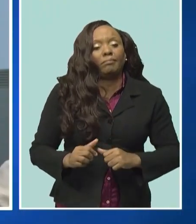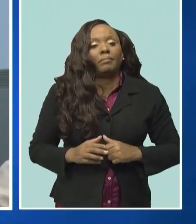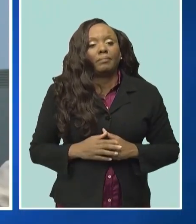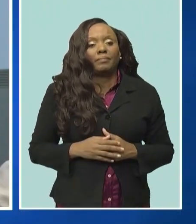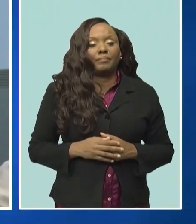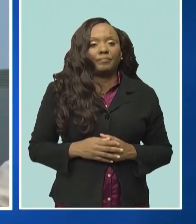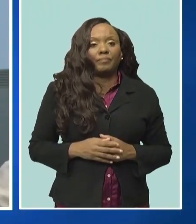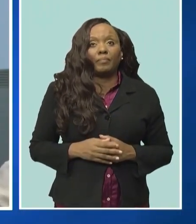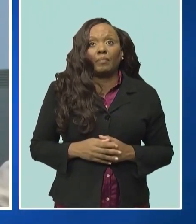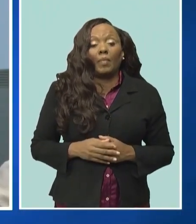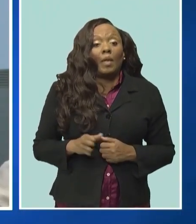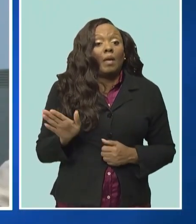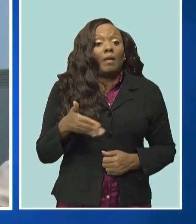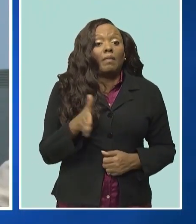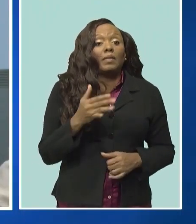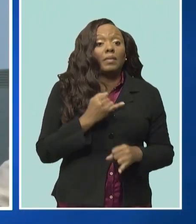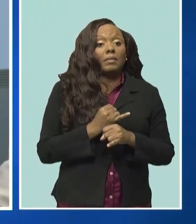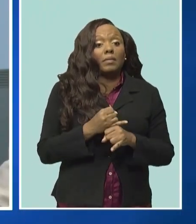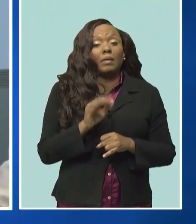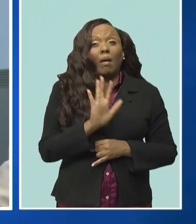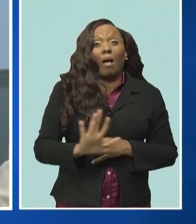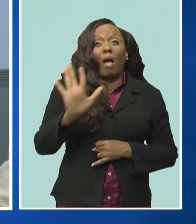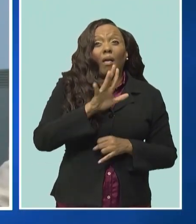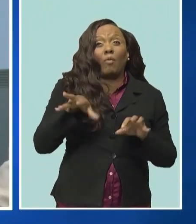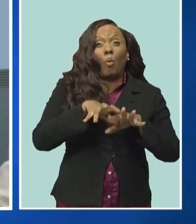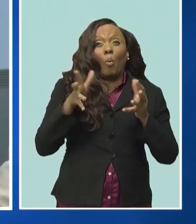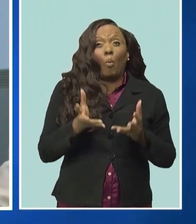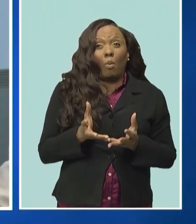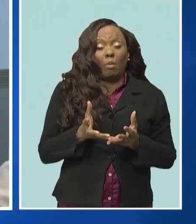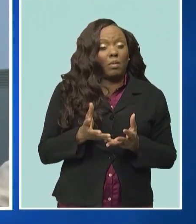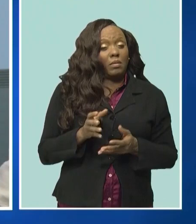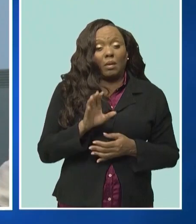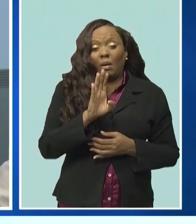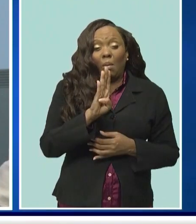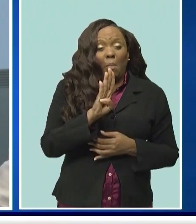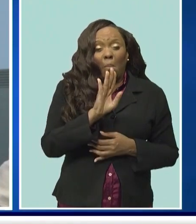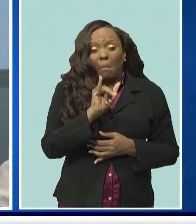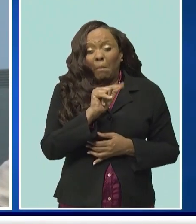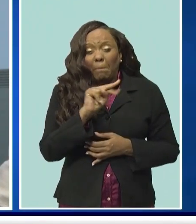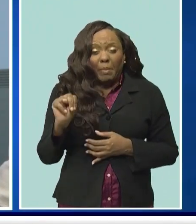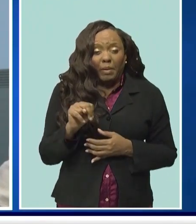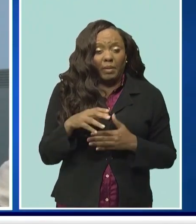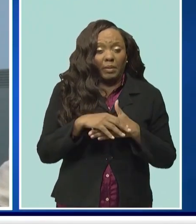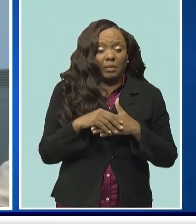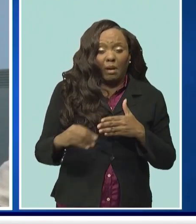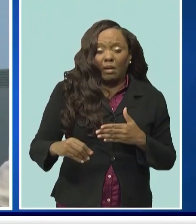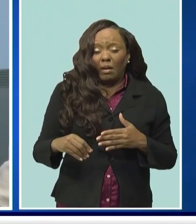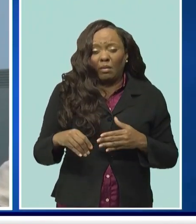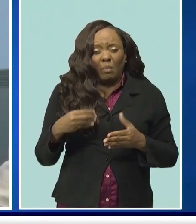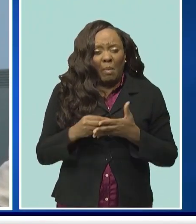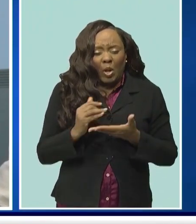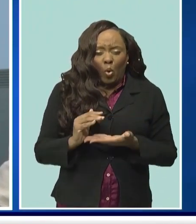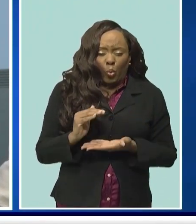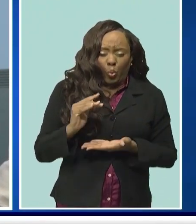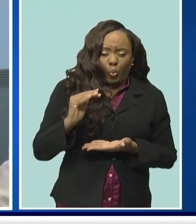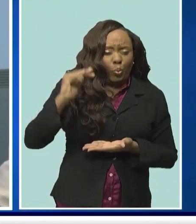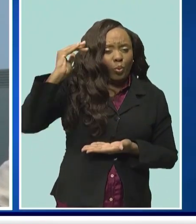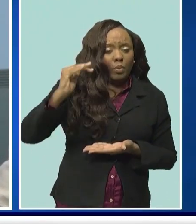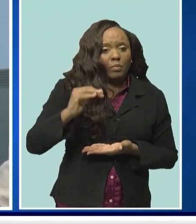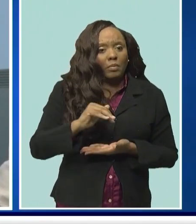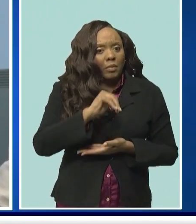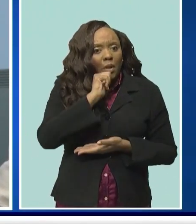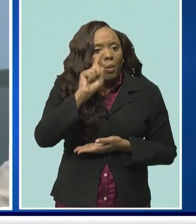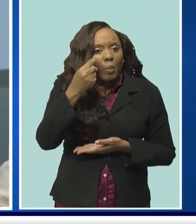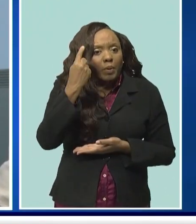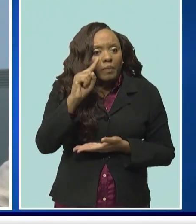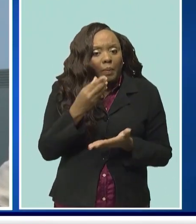industry across the world is $1 billion industry. But it's not only for financial gain as